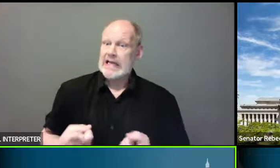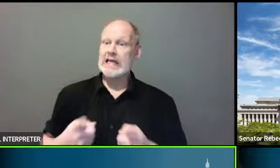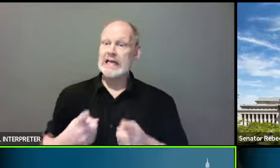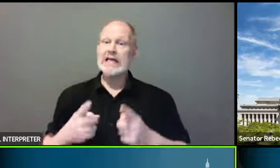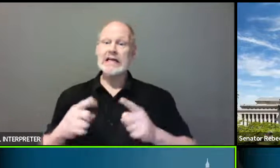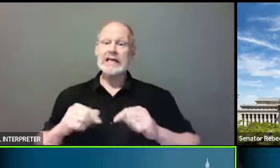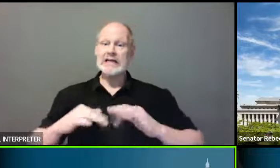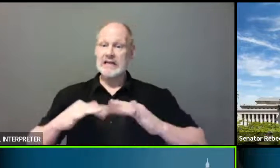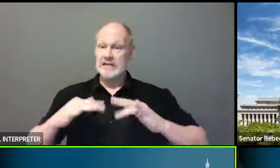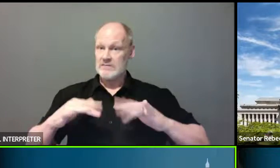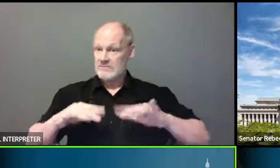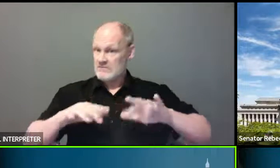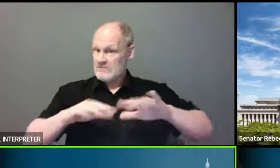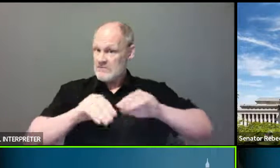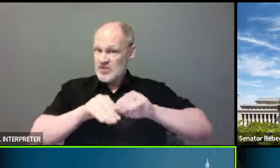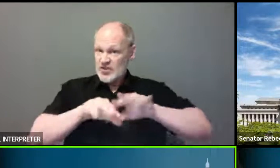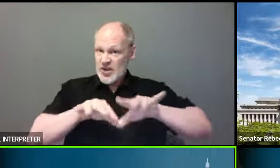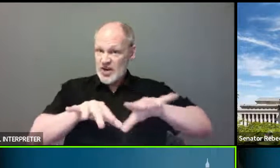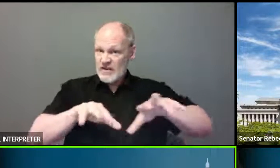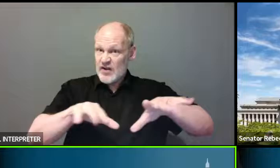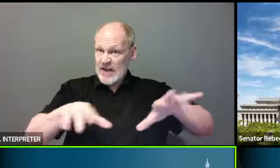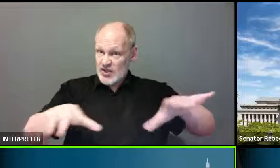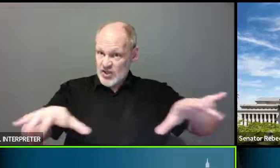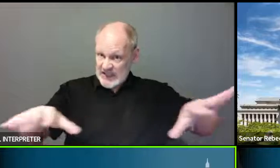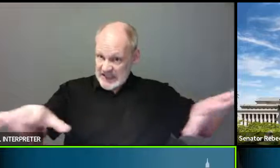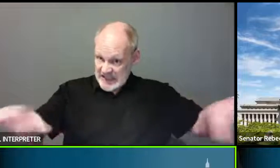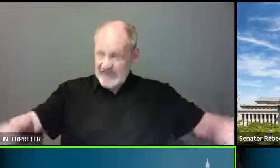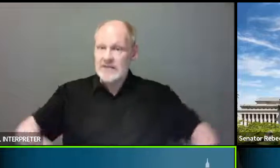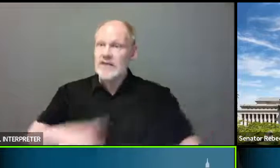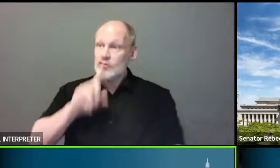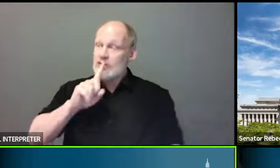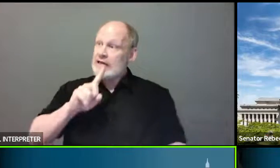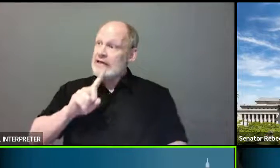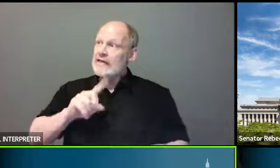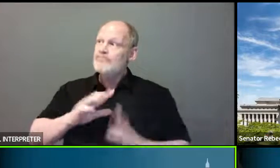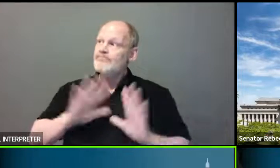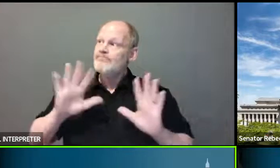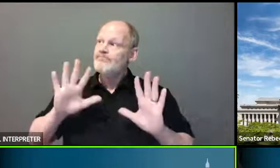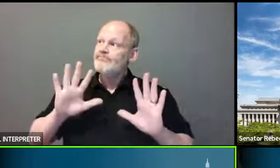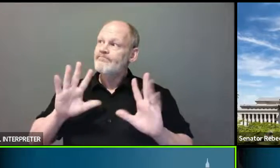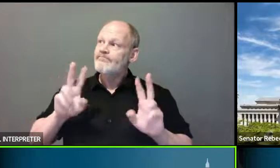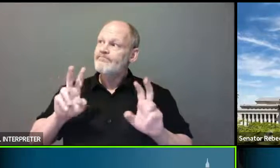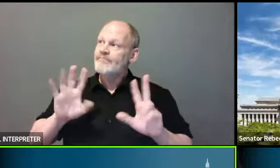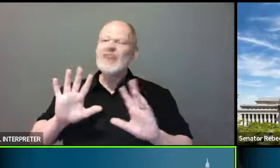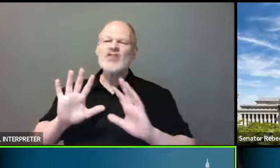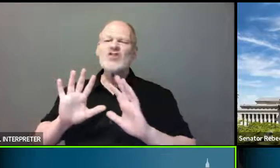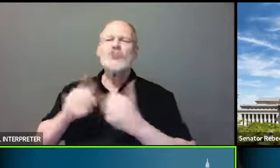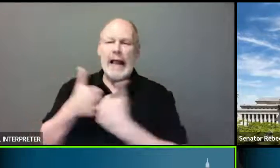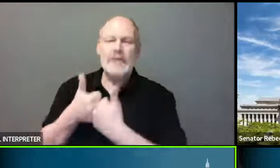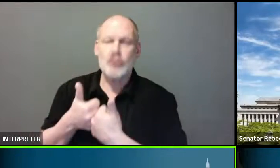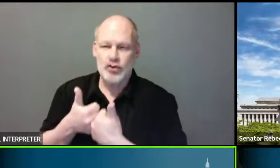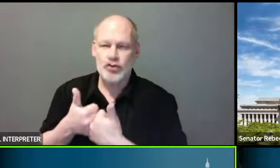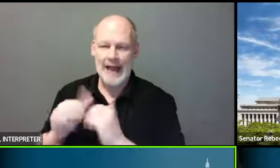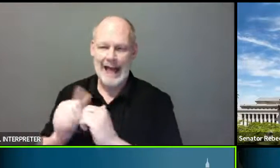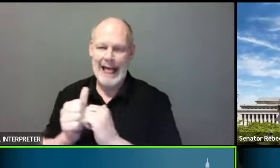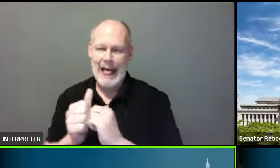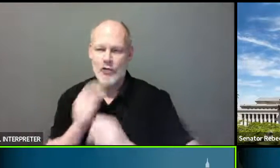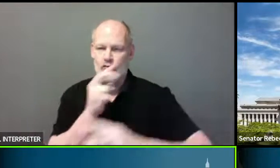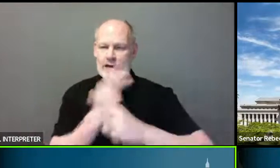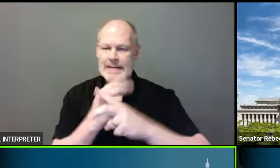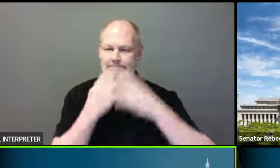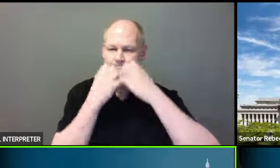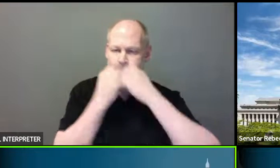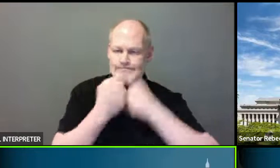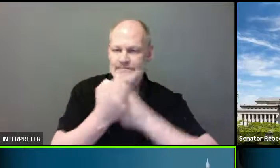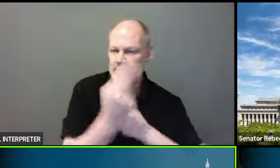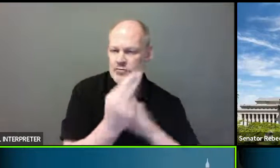has challenged the history and the character of these places. We need to instead